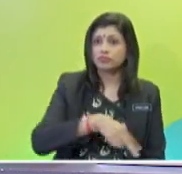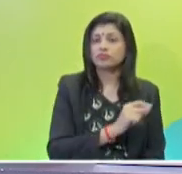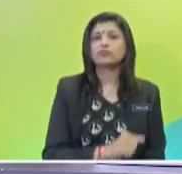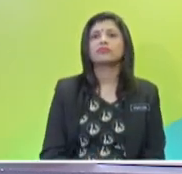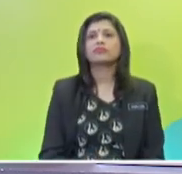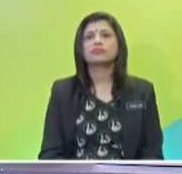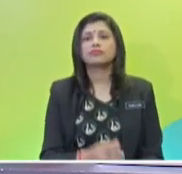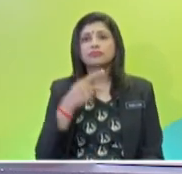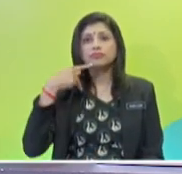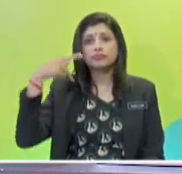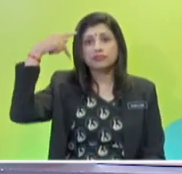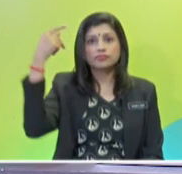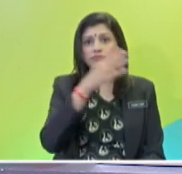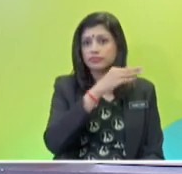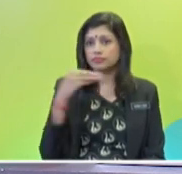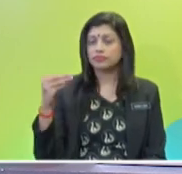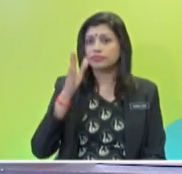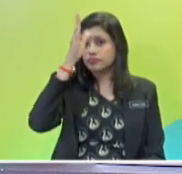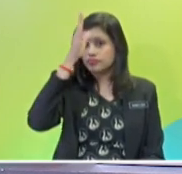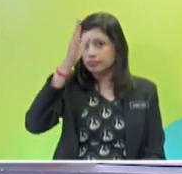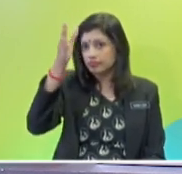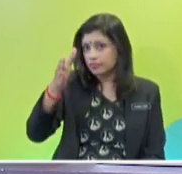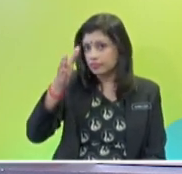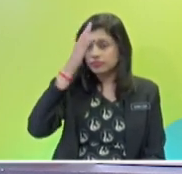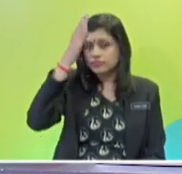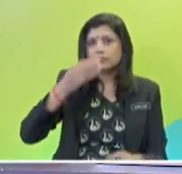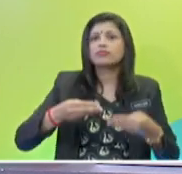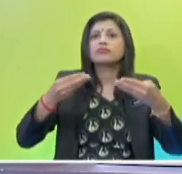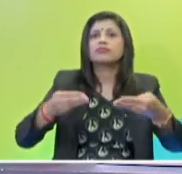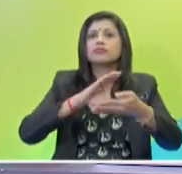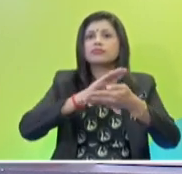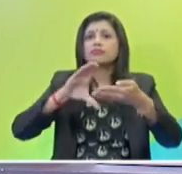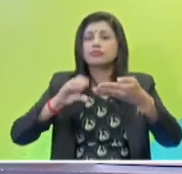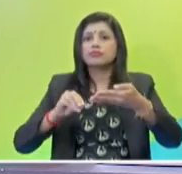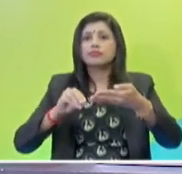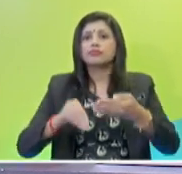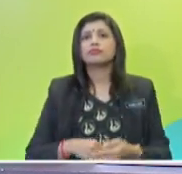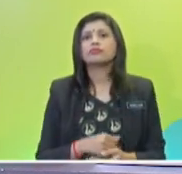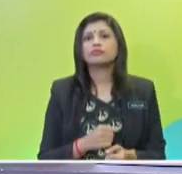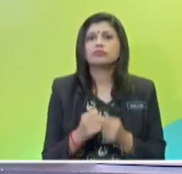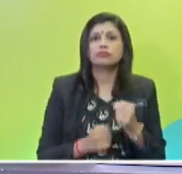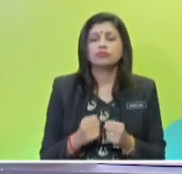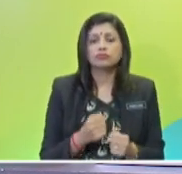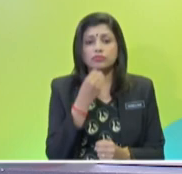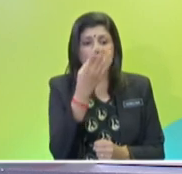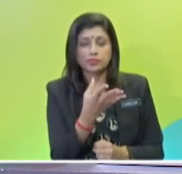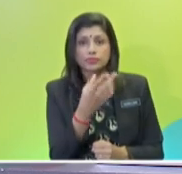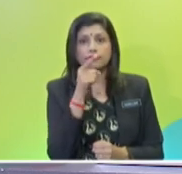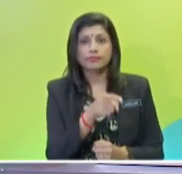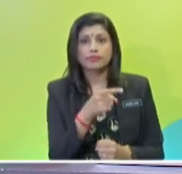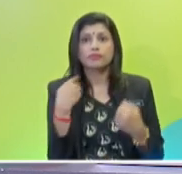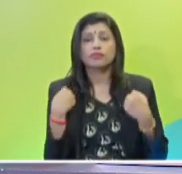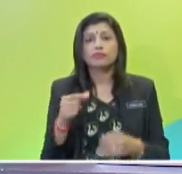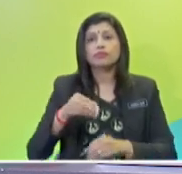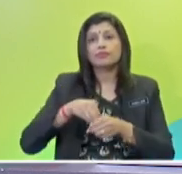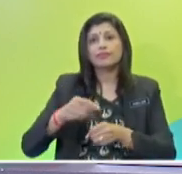gave him a card and he opened it. It told him that his present was in the garden. So he ran to the garden. In the garden, Mark saw a